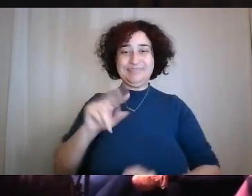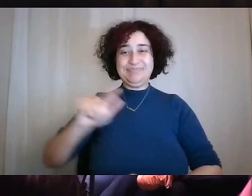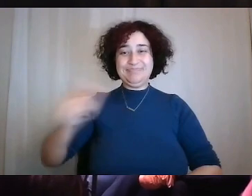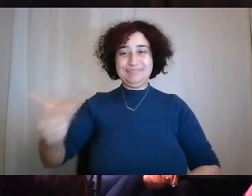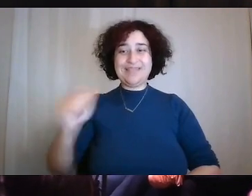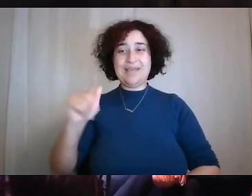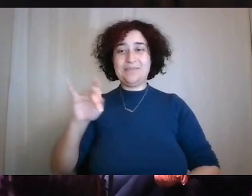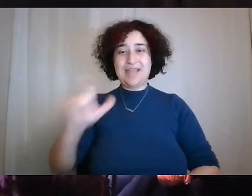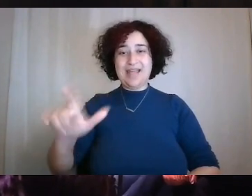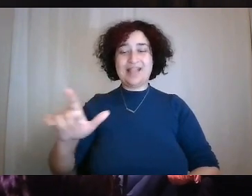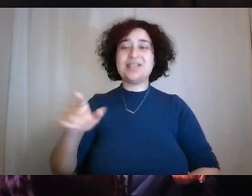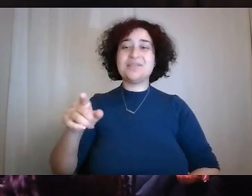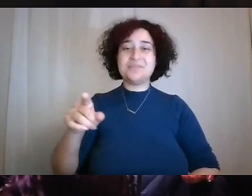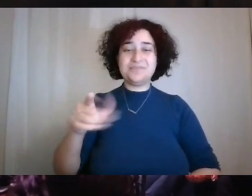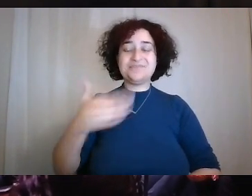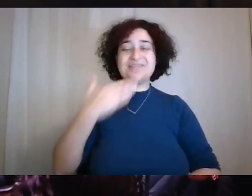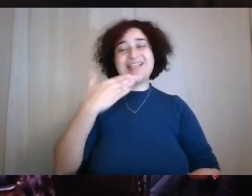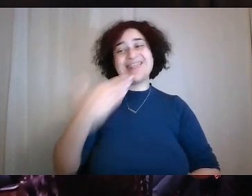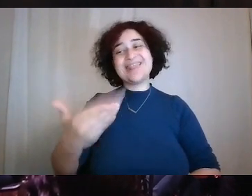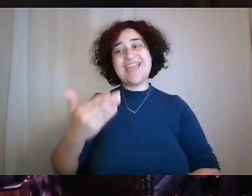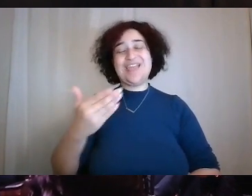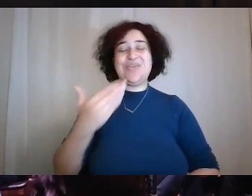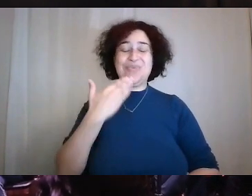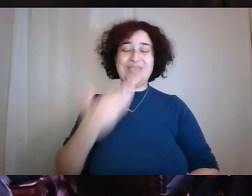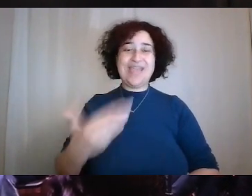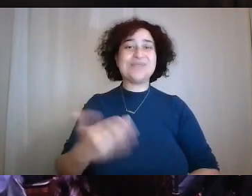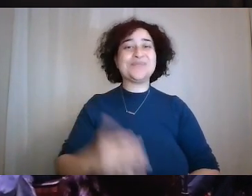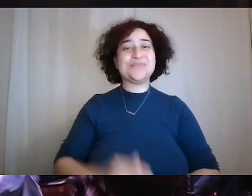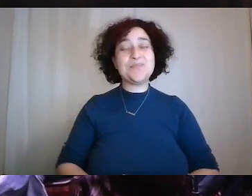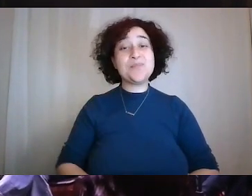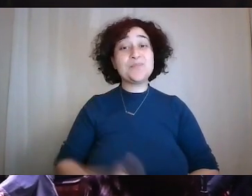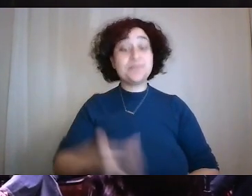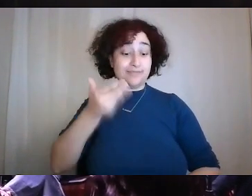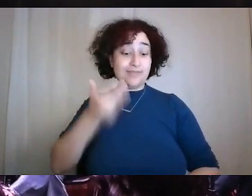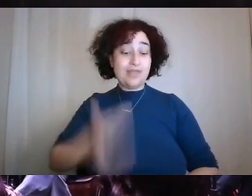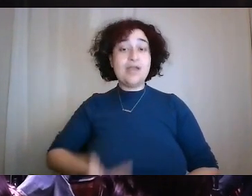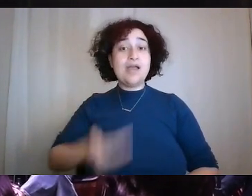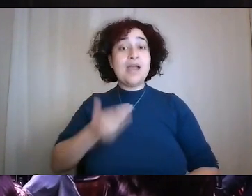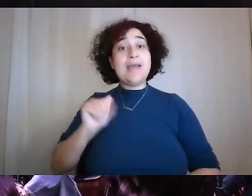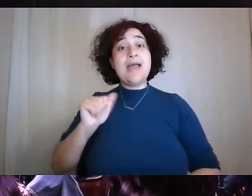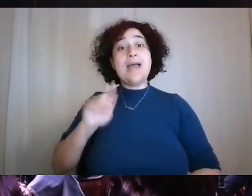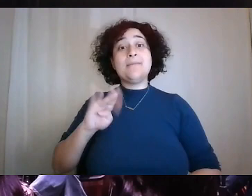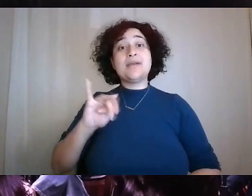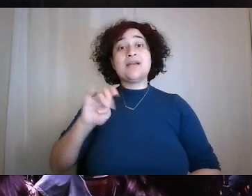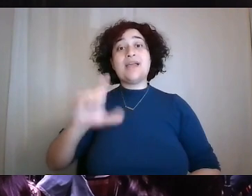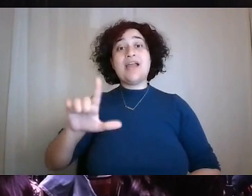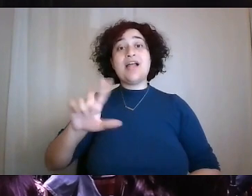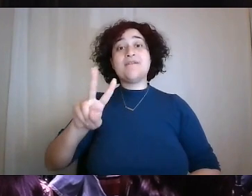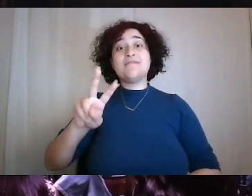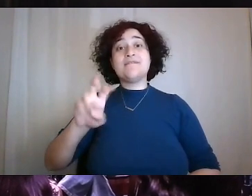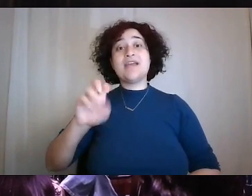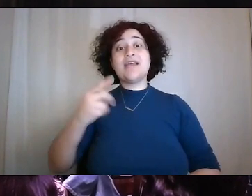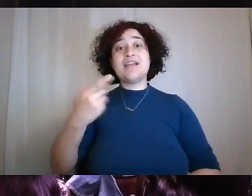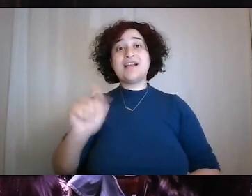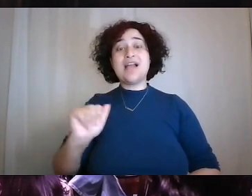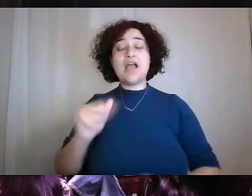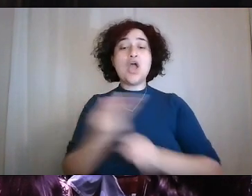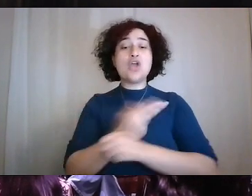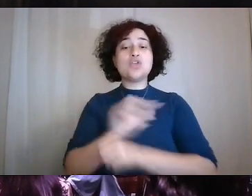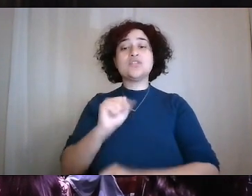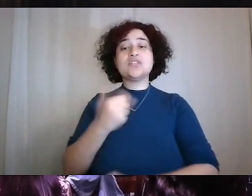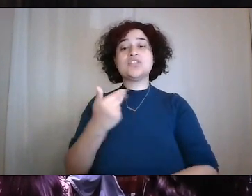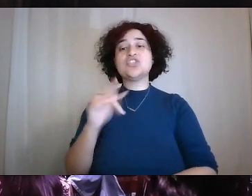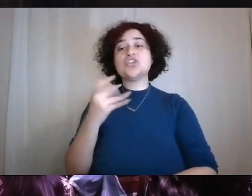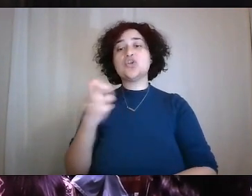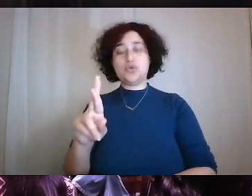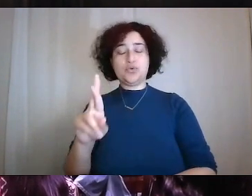Thank you, Jacqueline. Thank you. I'm Abigail Vega, she, her. And my